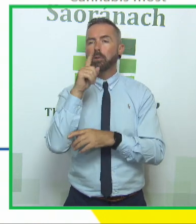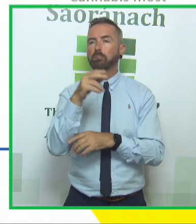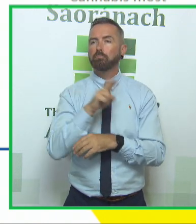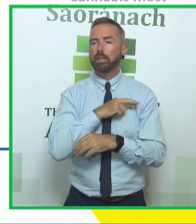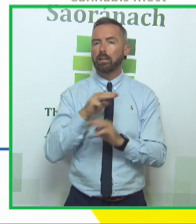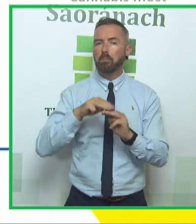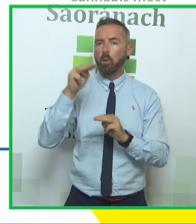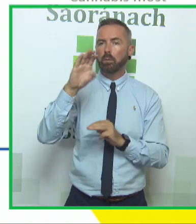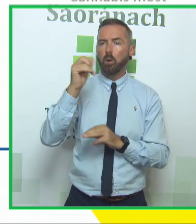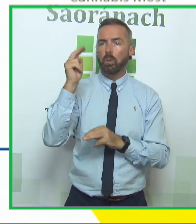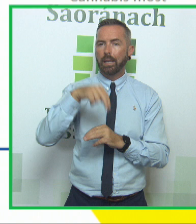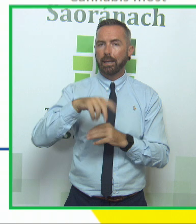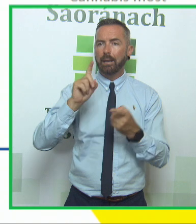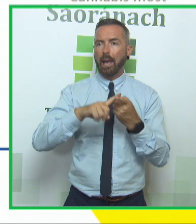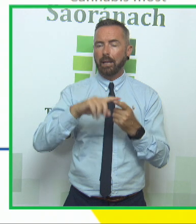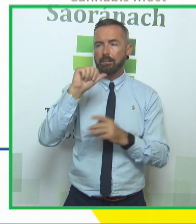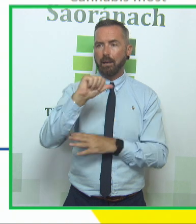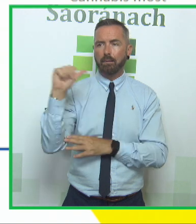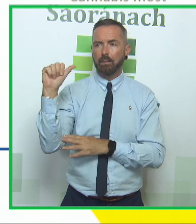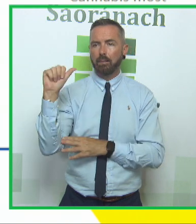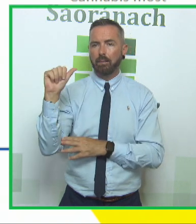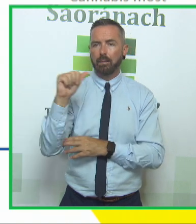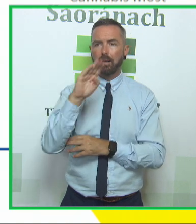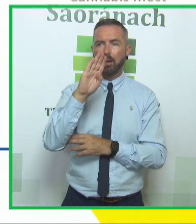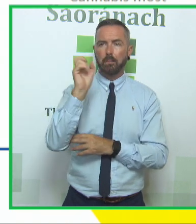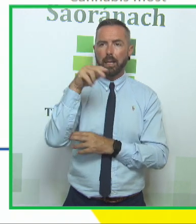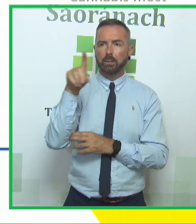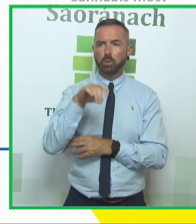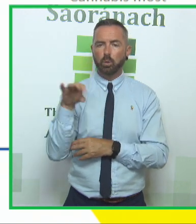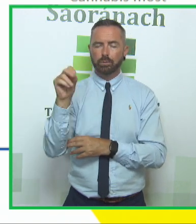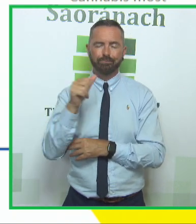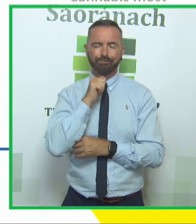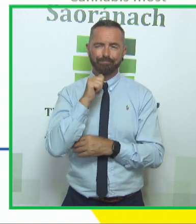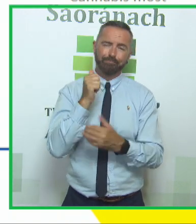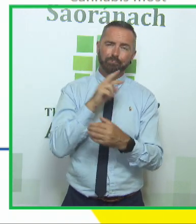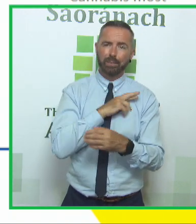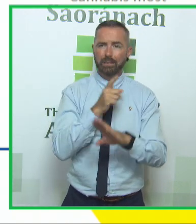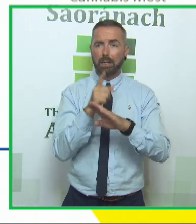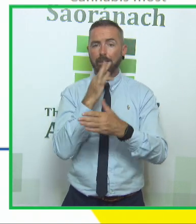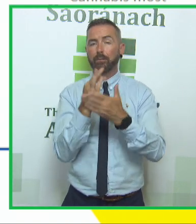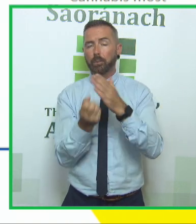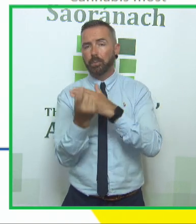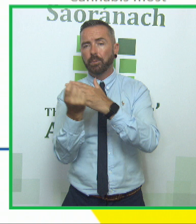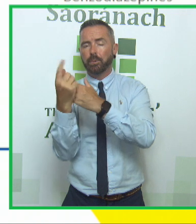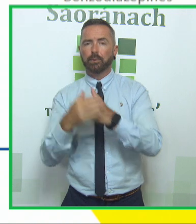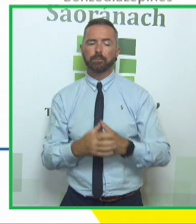be cocaine and alcohol. Benzodiazepines did appear as well alongside